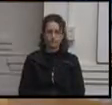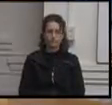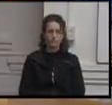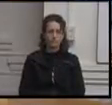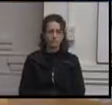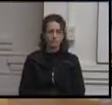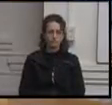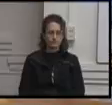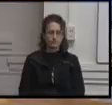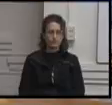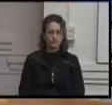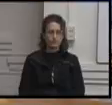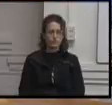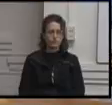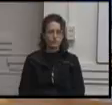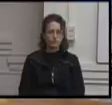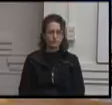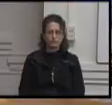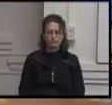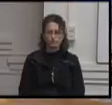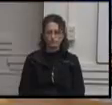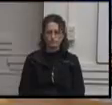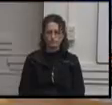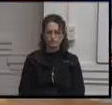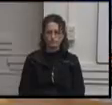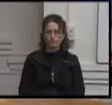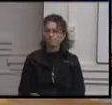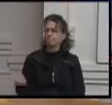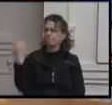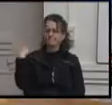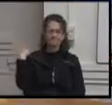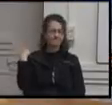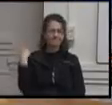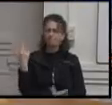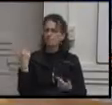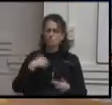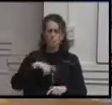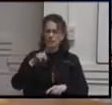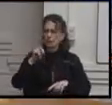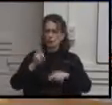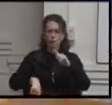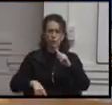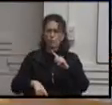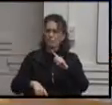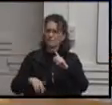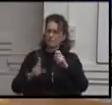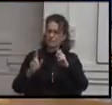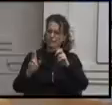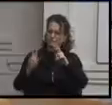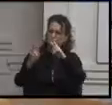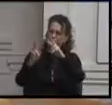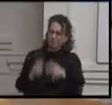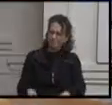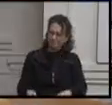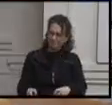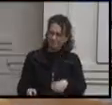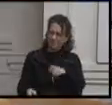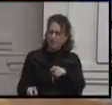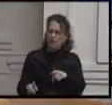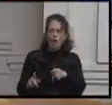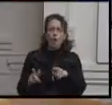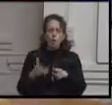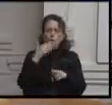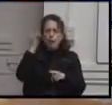to assess and really make a decision about that question. Yes,